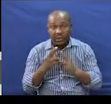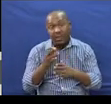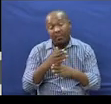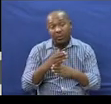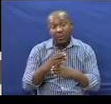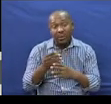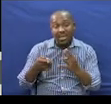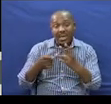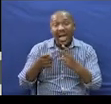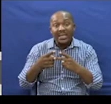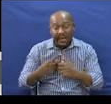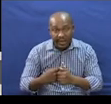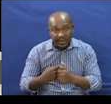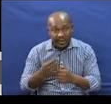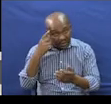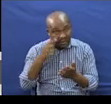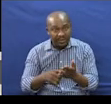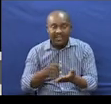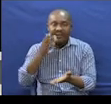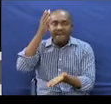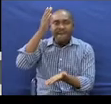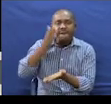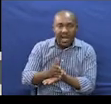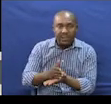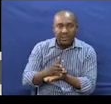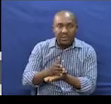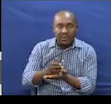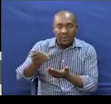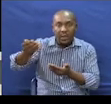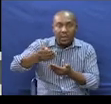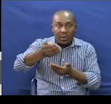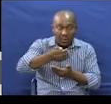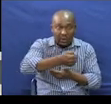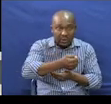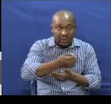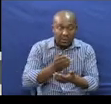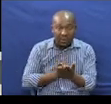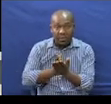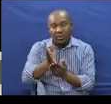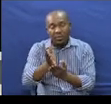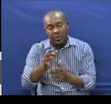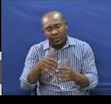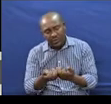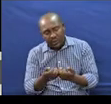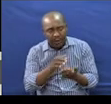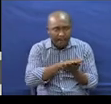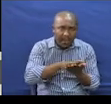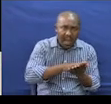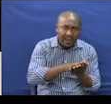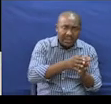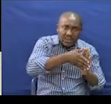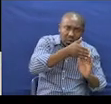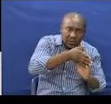dealing with those fact informations that has been collected through, as it is primary source or it